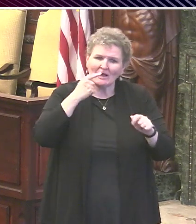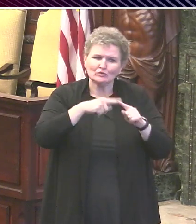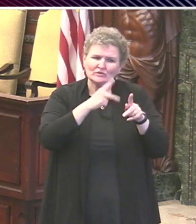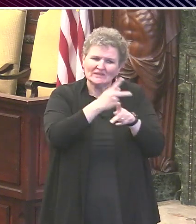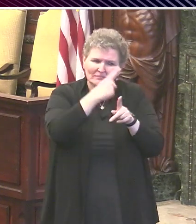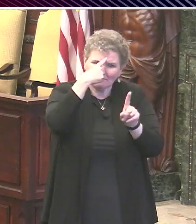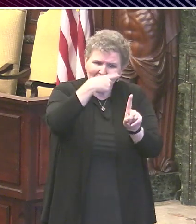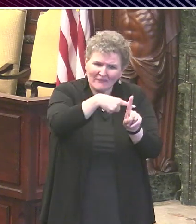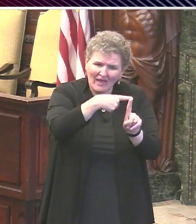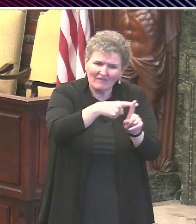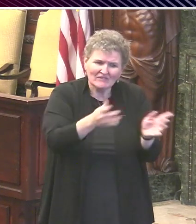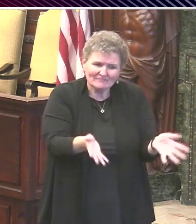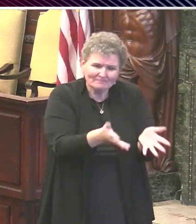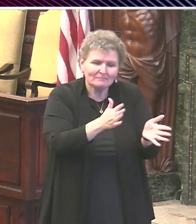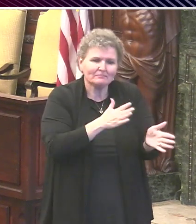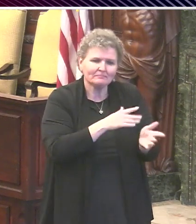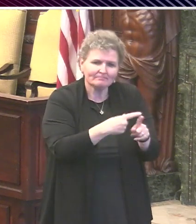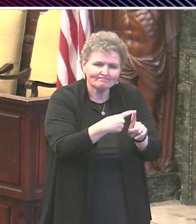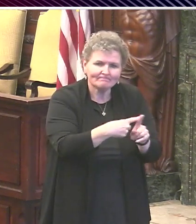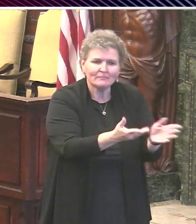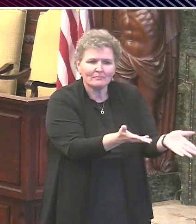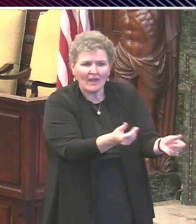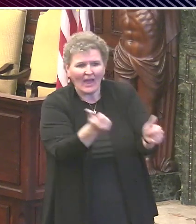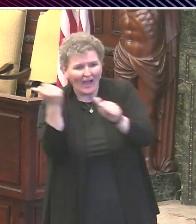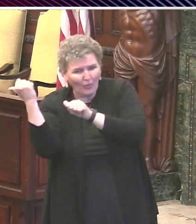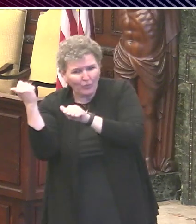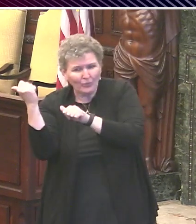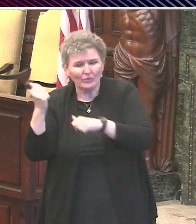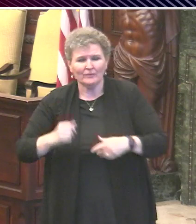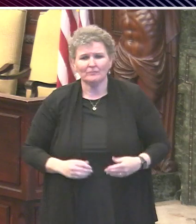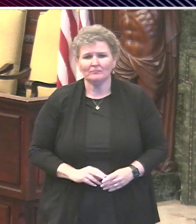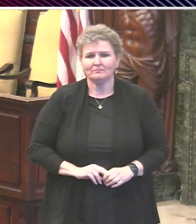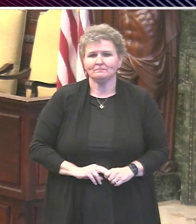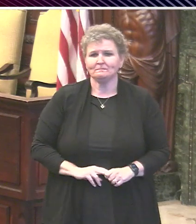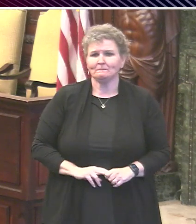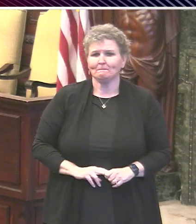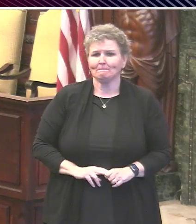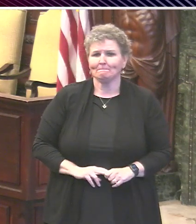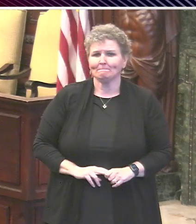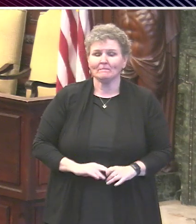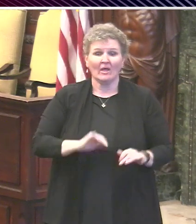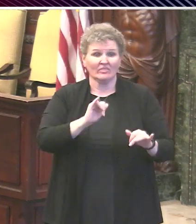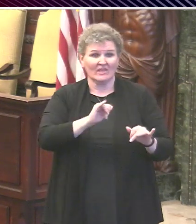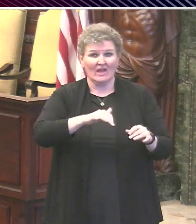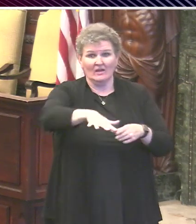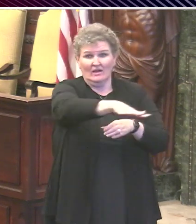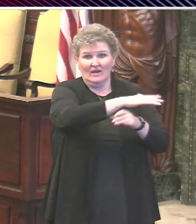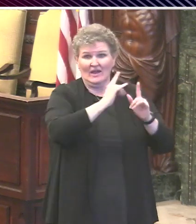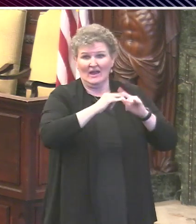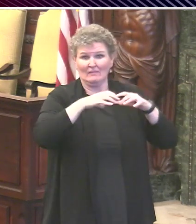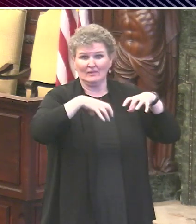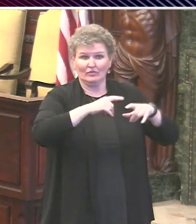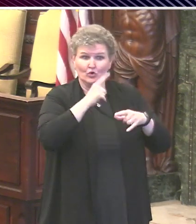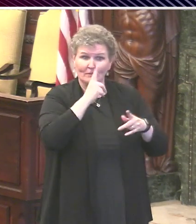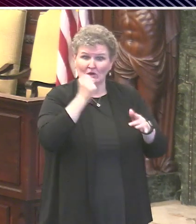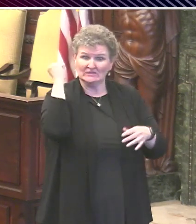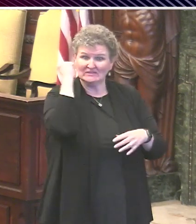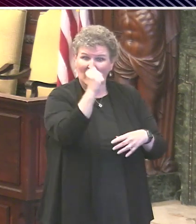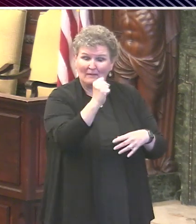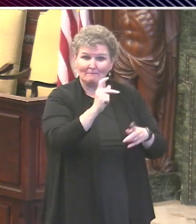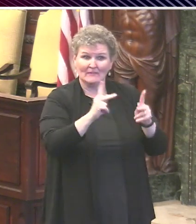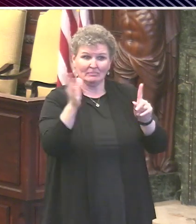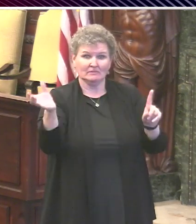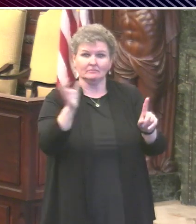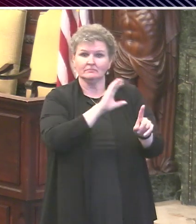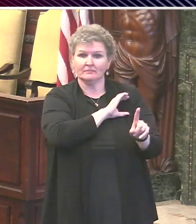need. Have police made any arrests at the encampment site due to the stabbings or any of the other violence? I'm